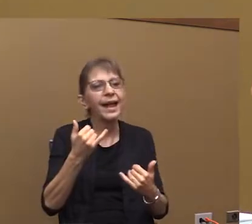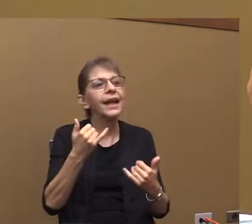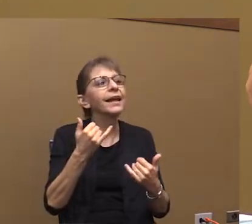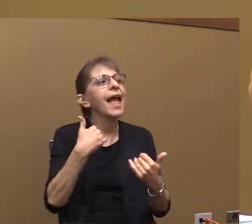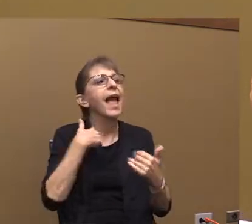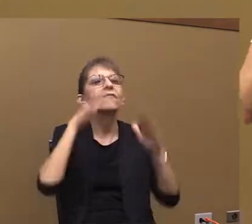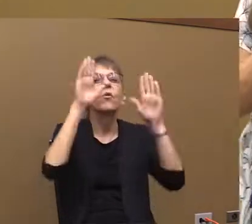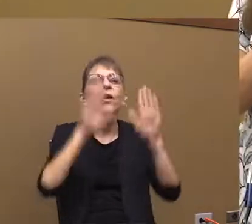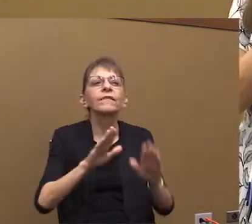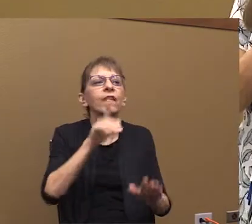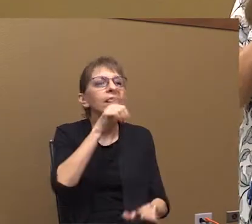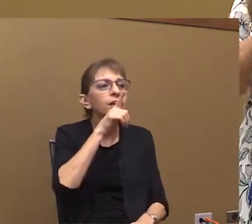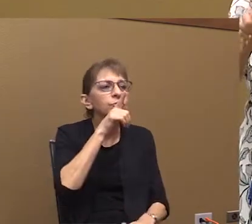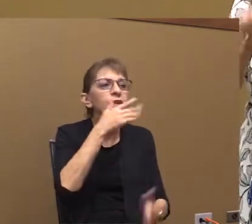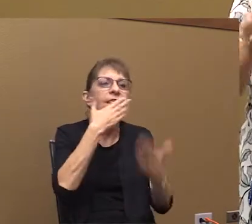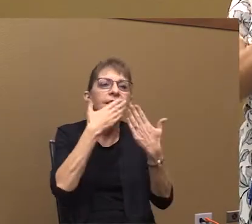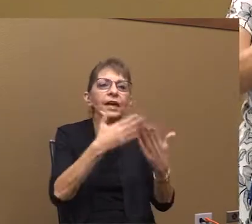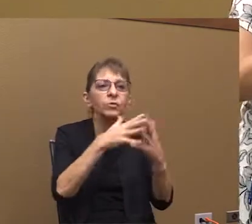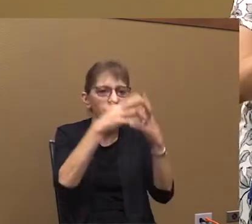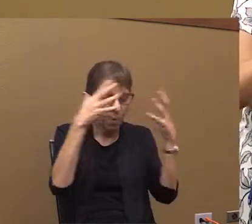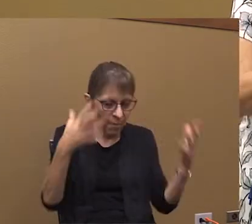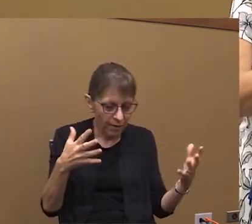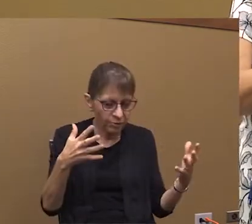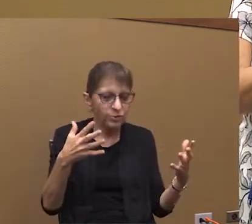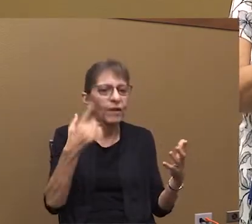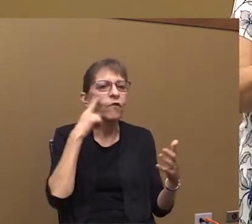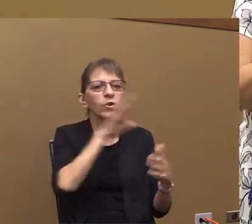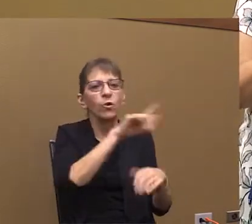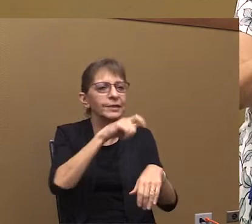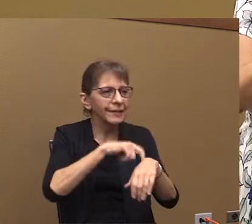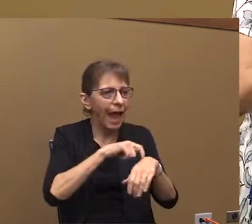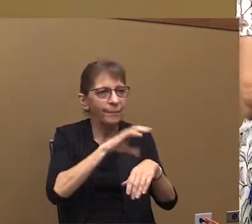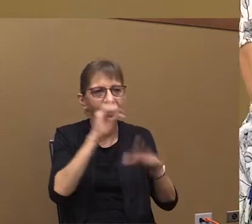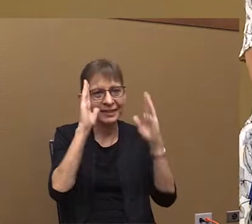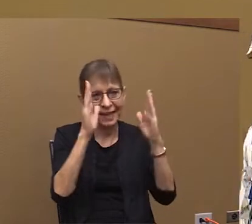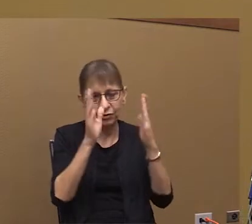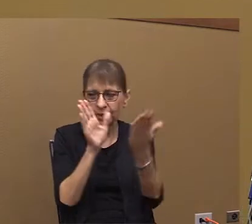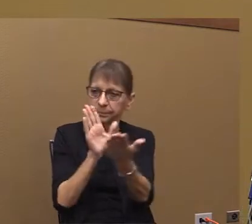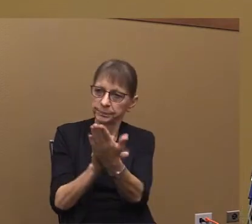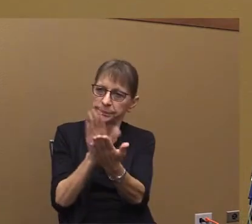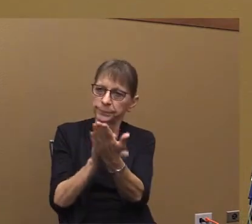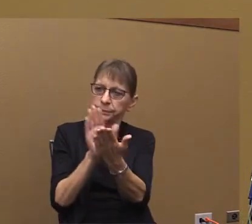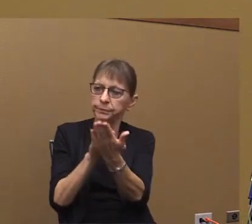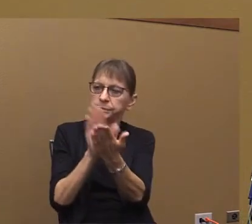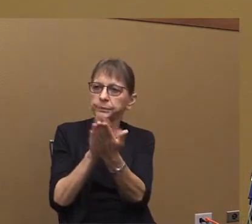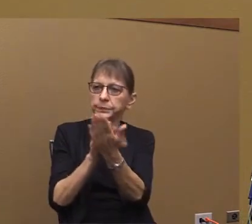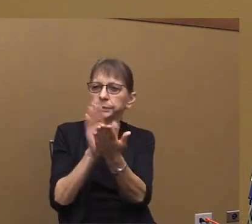have a wonderful lunch, and thank you very much for your time and attention.